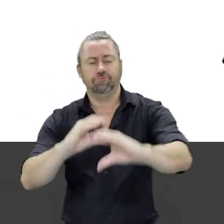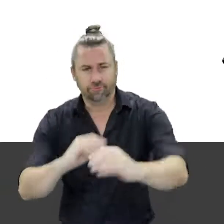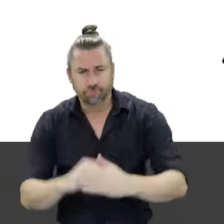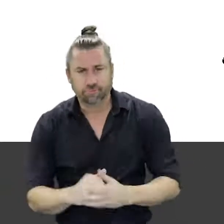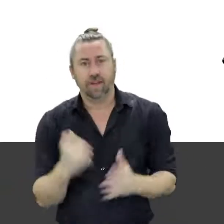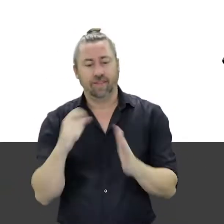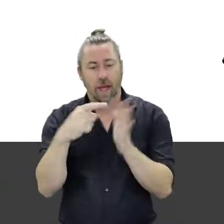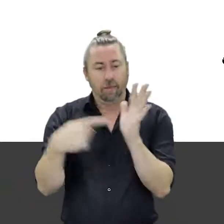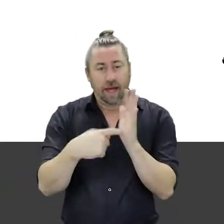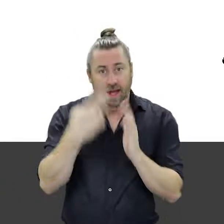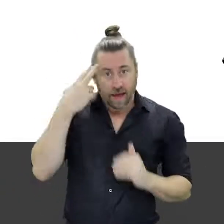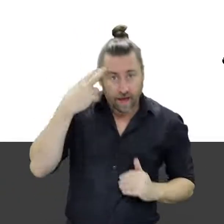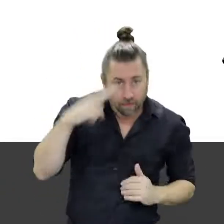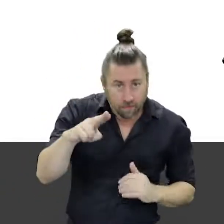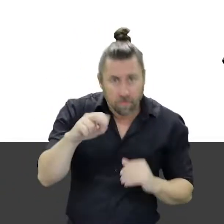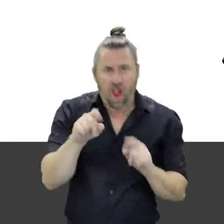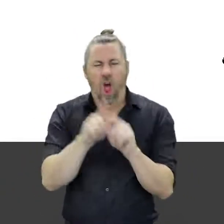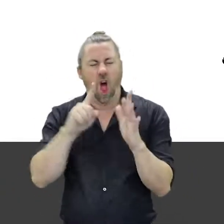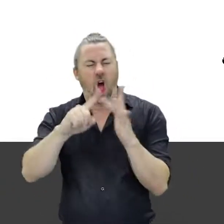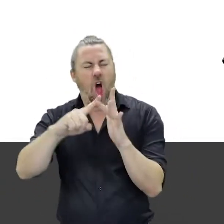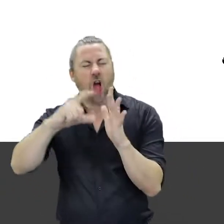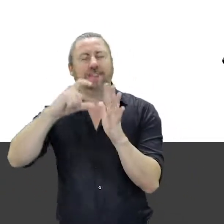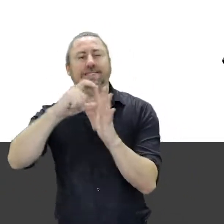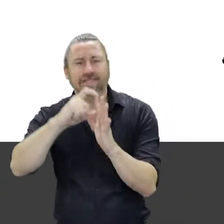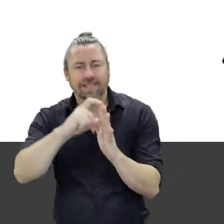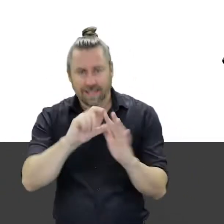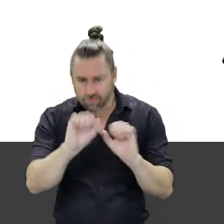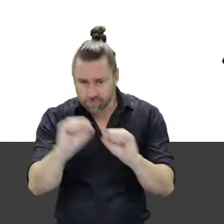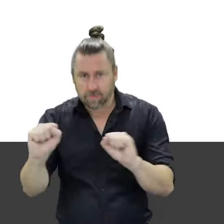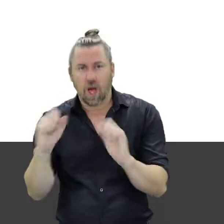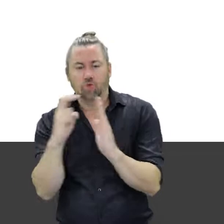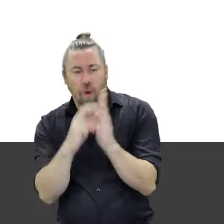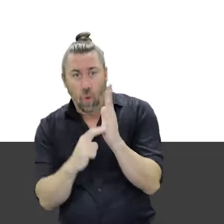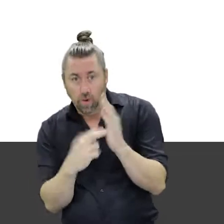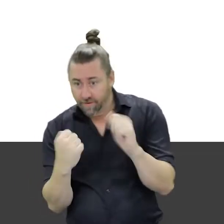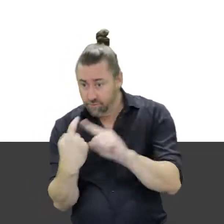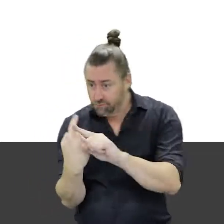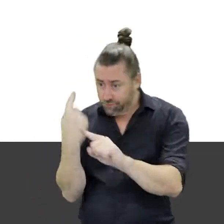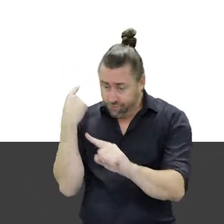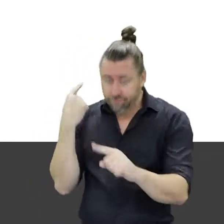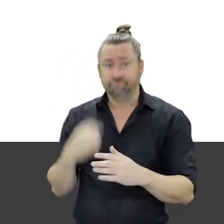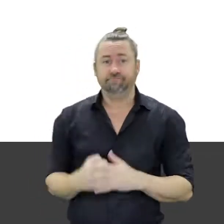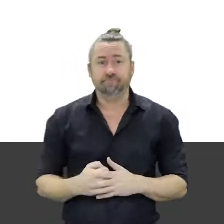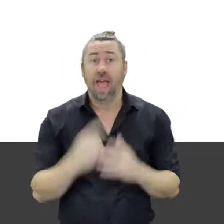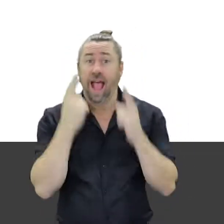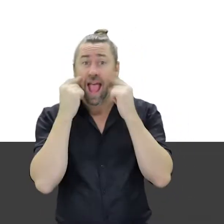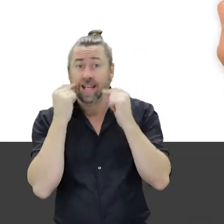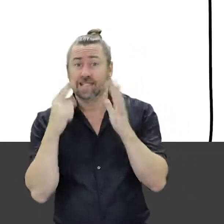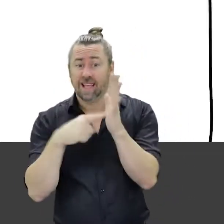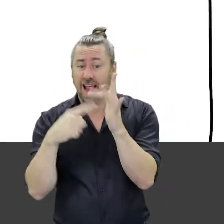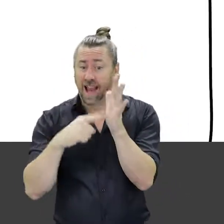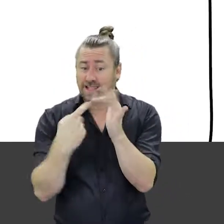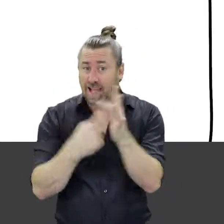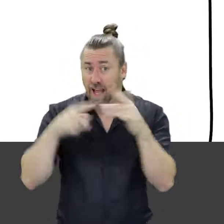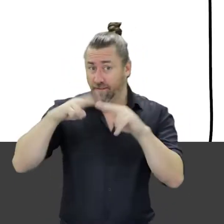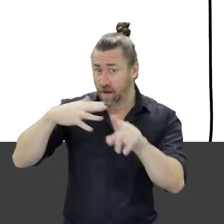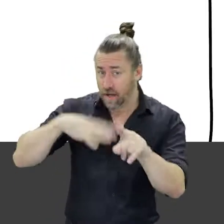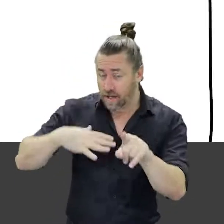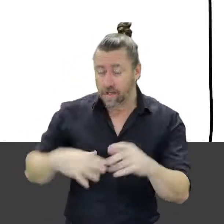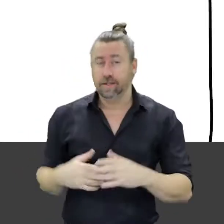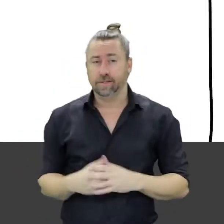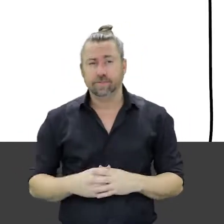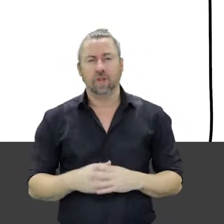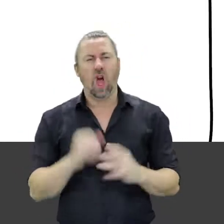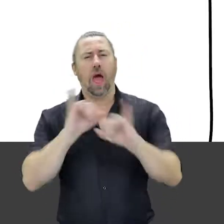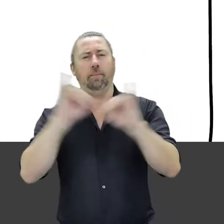and licensing records. Kitty litter for cats or other small animals. Emergency kits should be